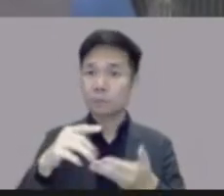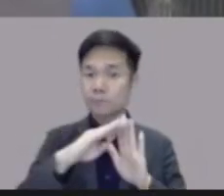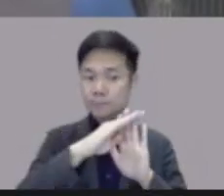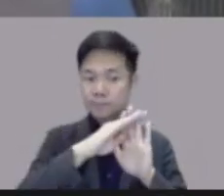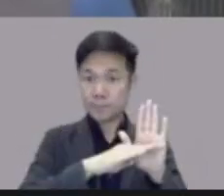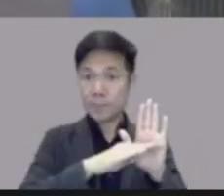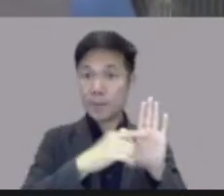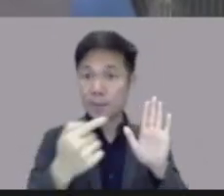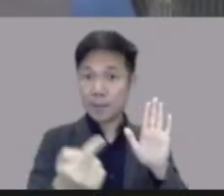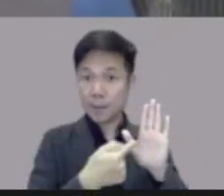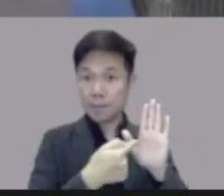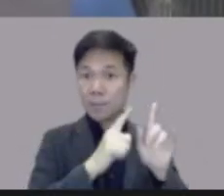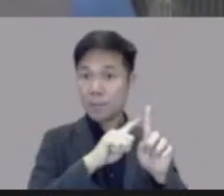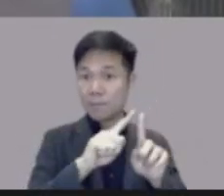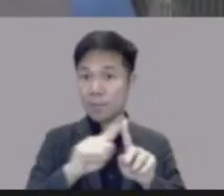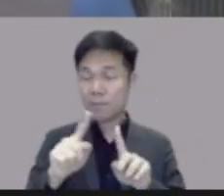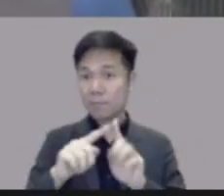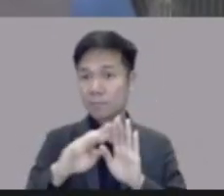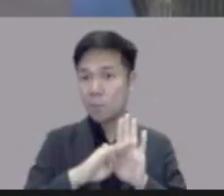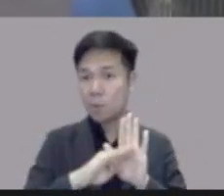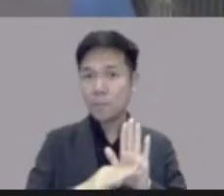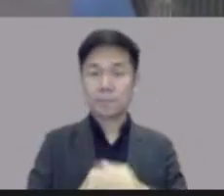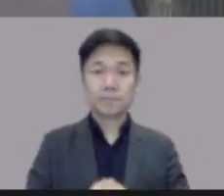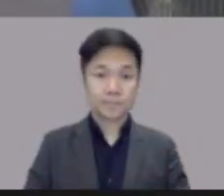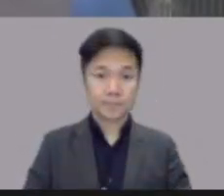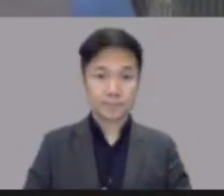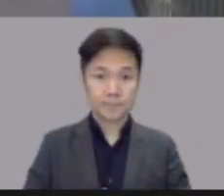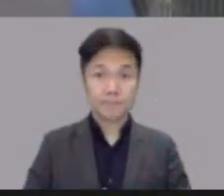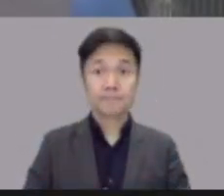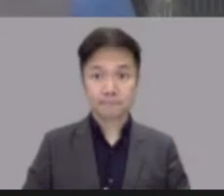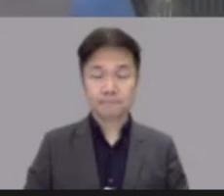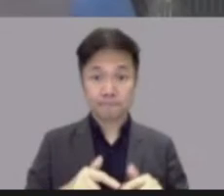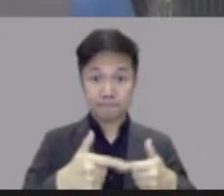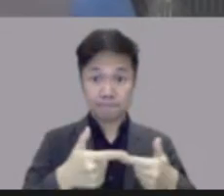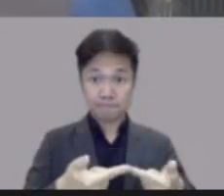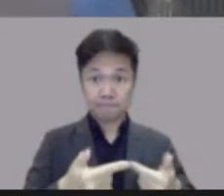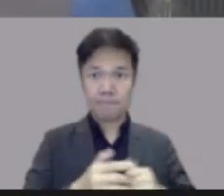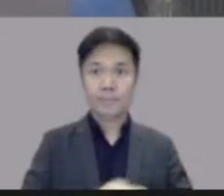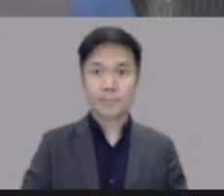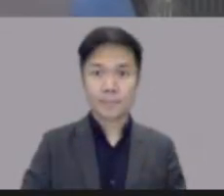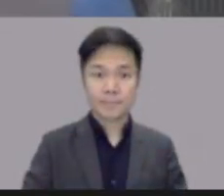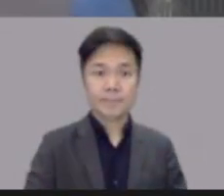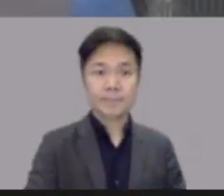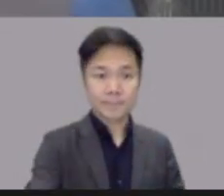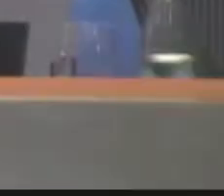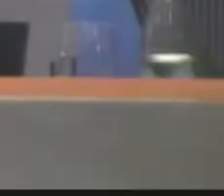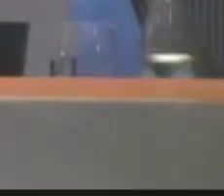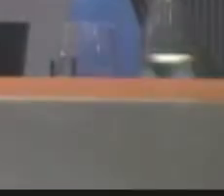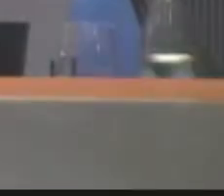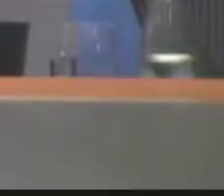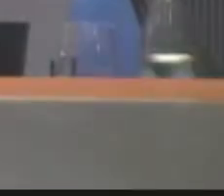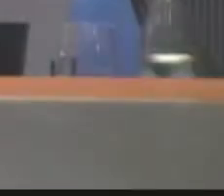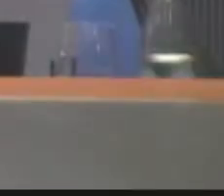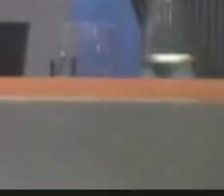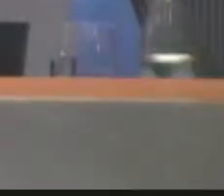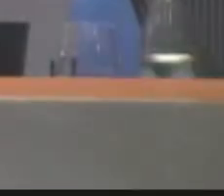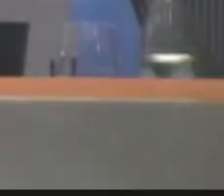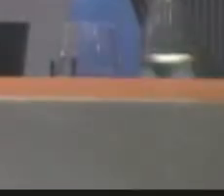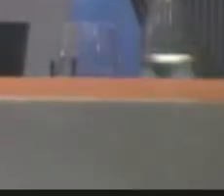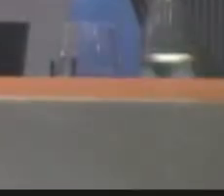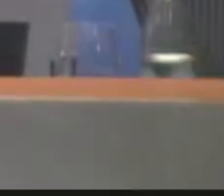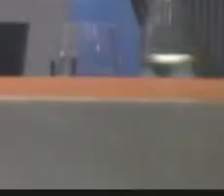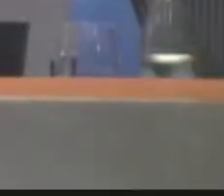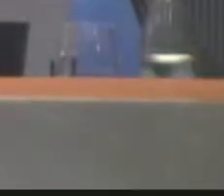events at 9 00 am in this conference room 1 co-hosted by government of Mongolia